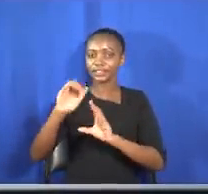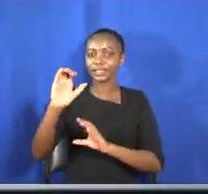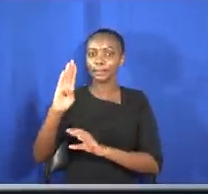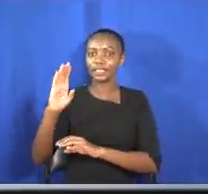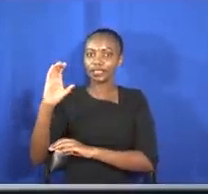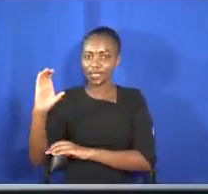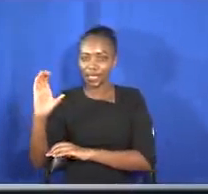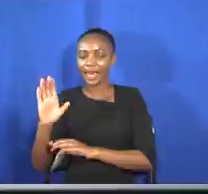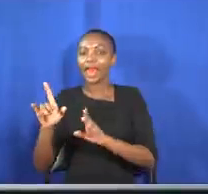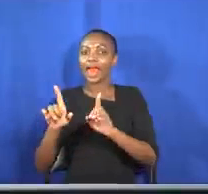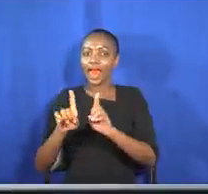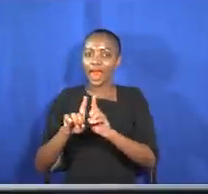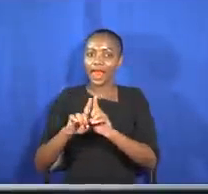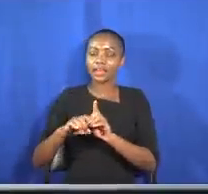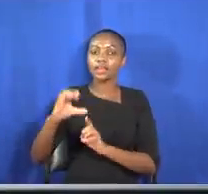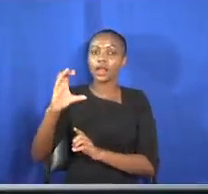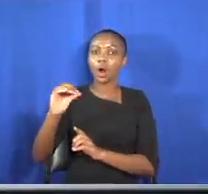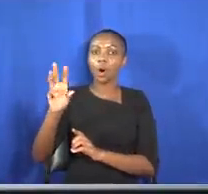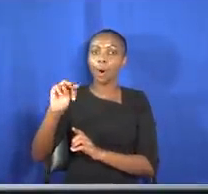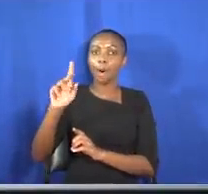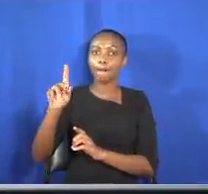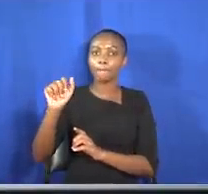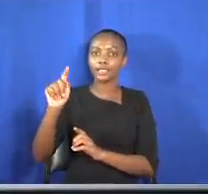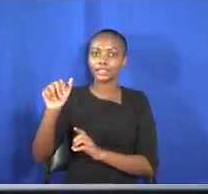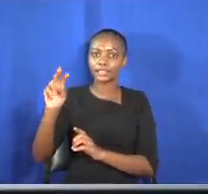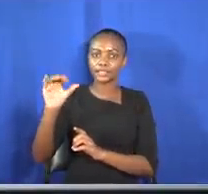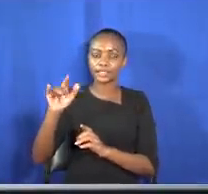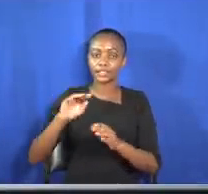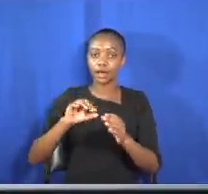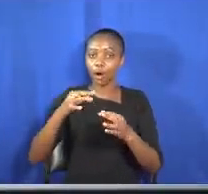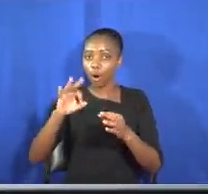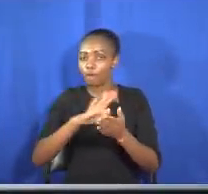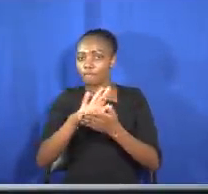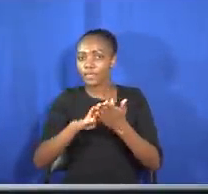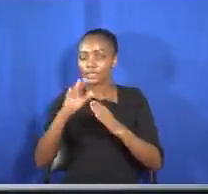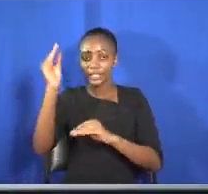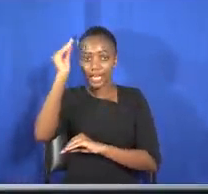in CBC and core competencies of basic education.